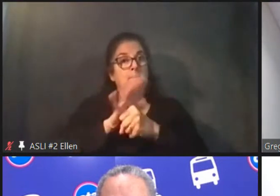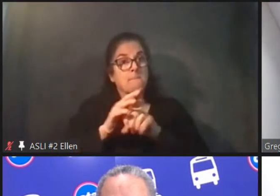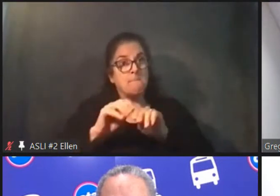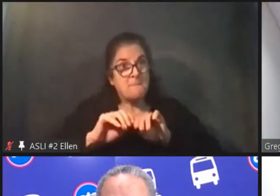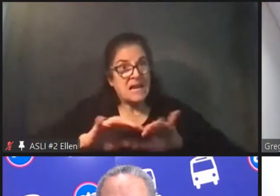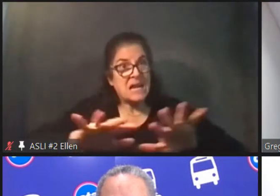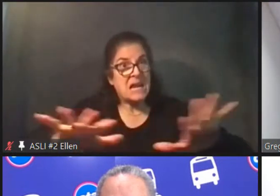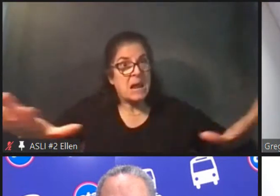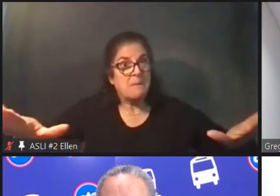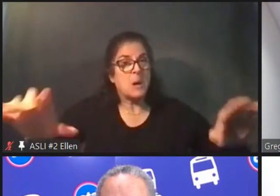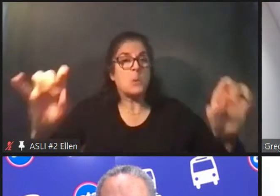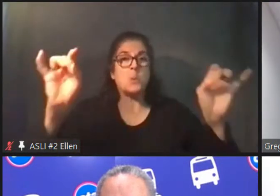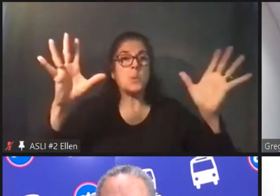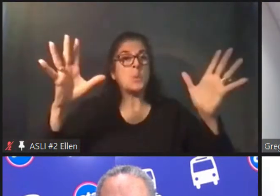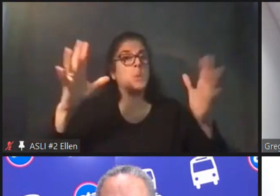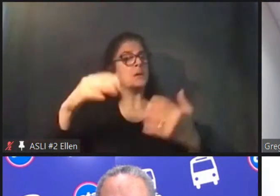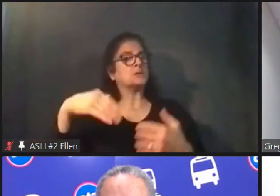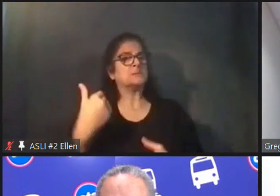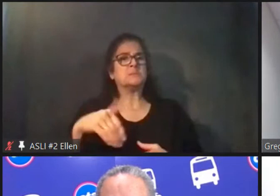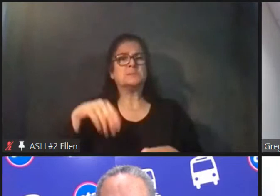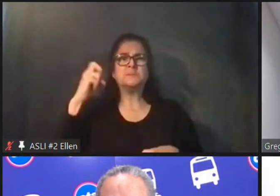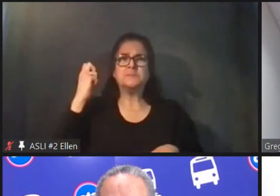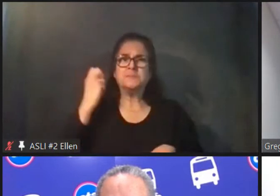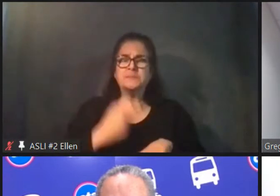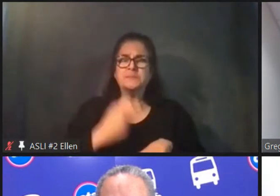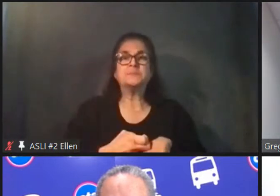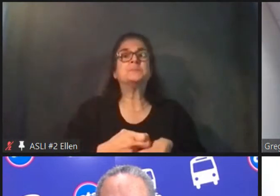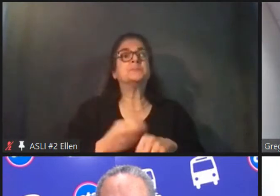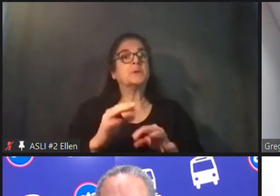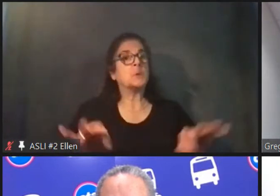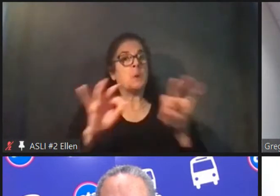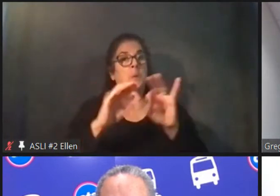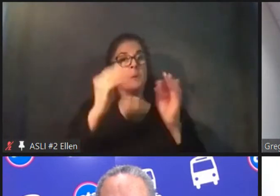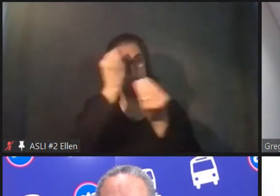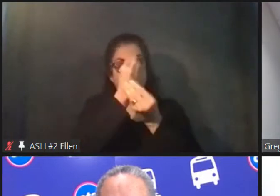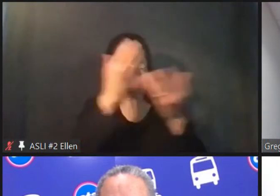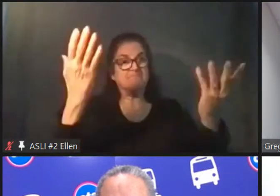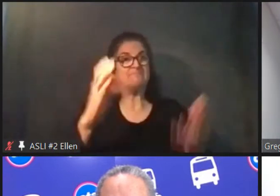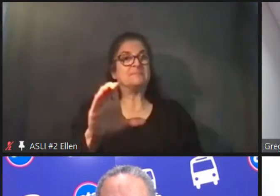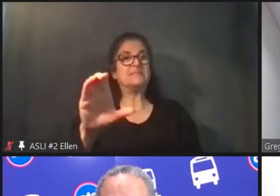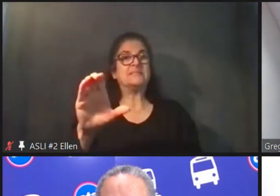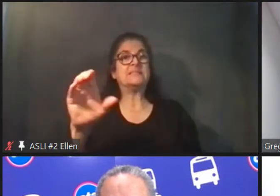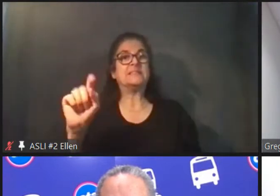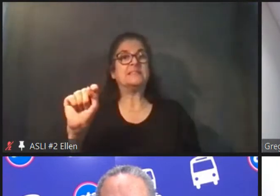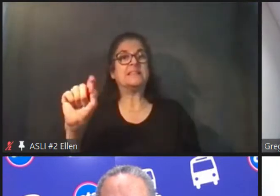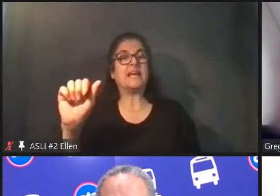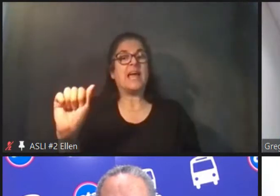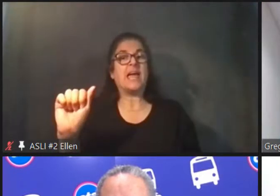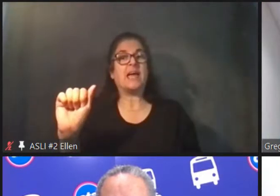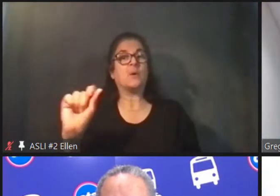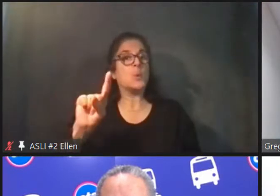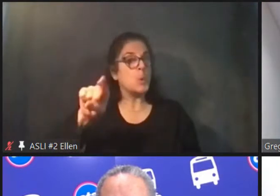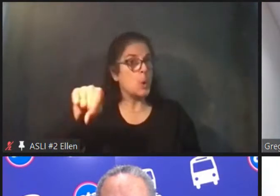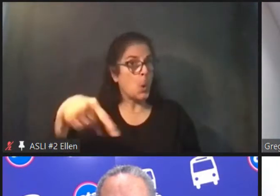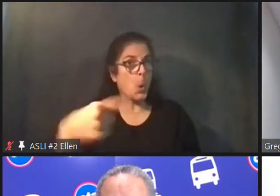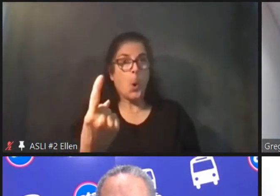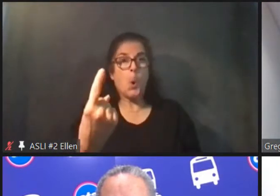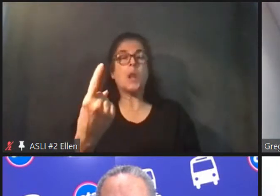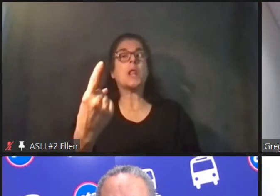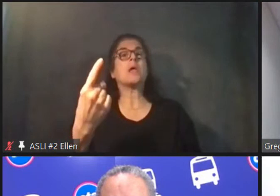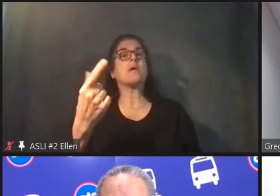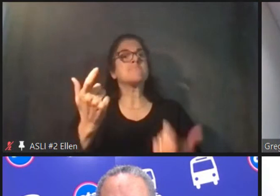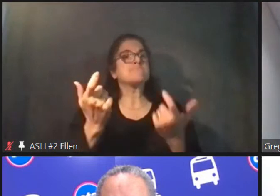to remember that CTA was the only major U.S. transit agency to not cut scheduled